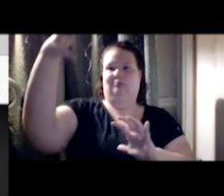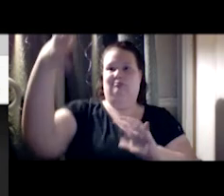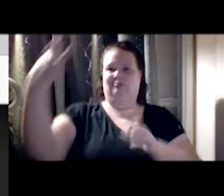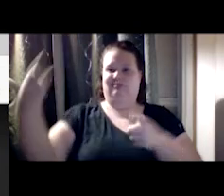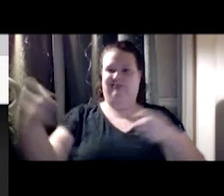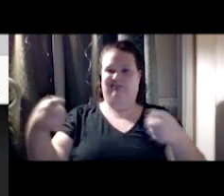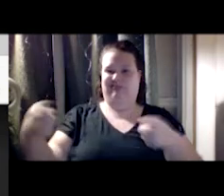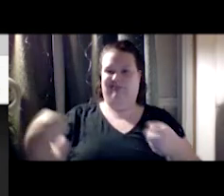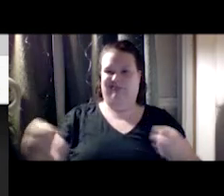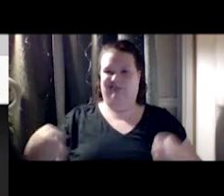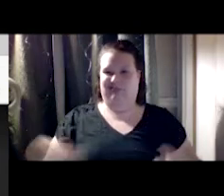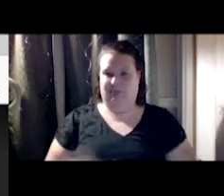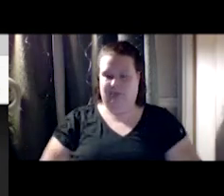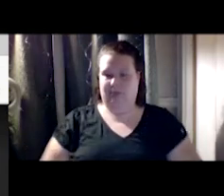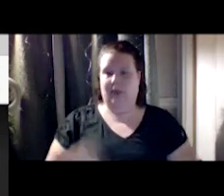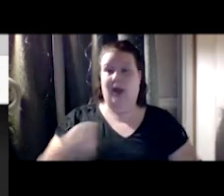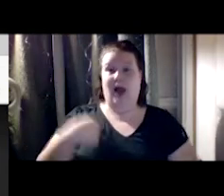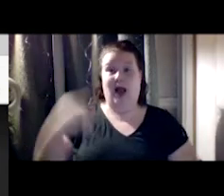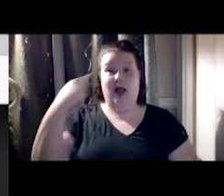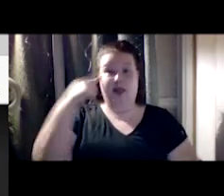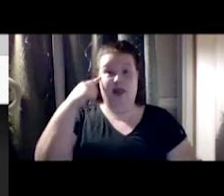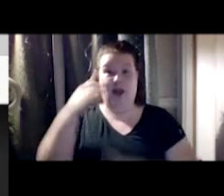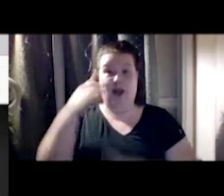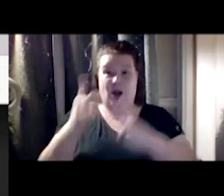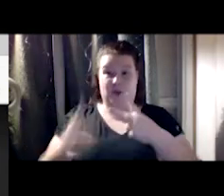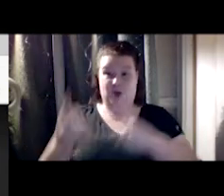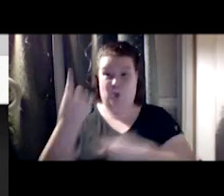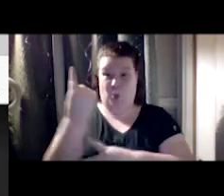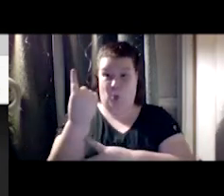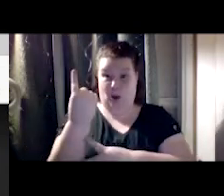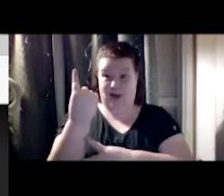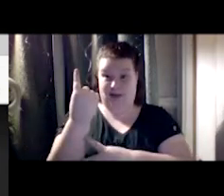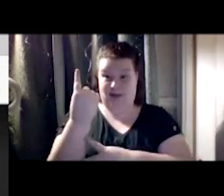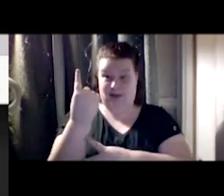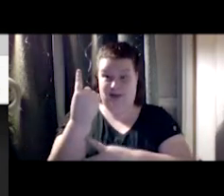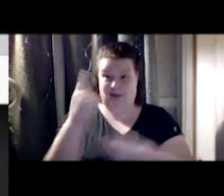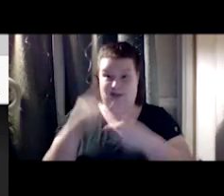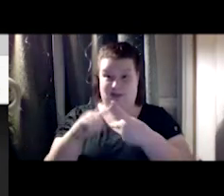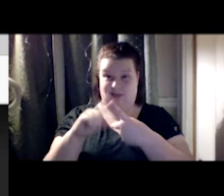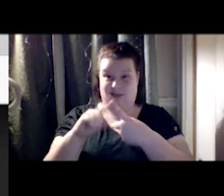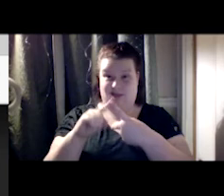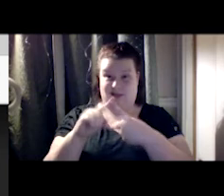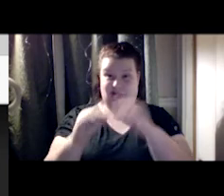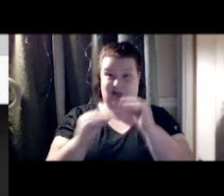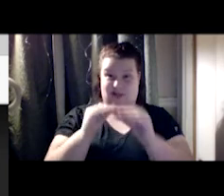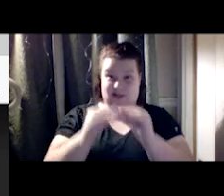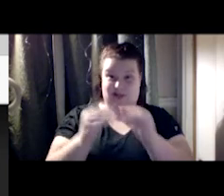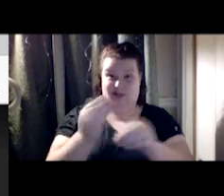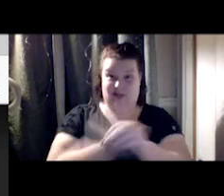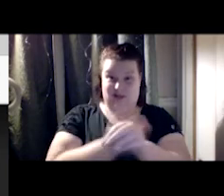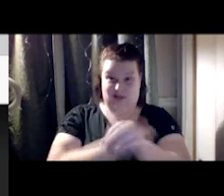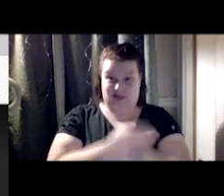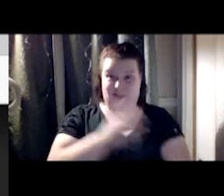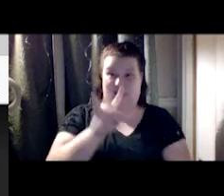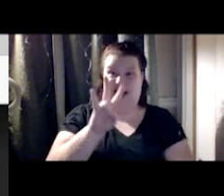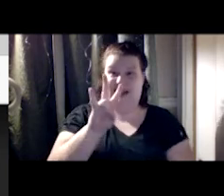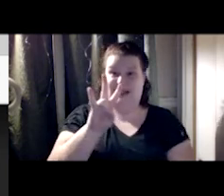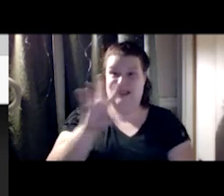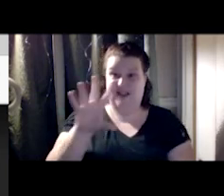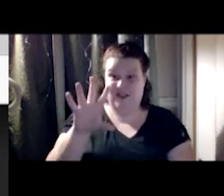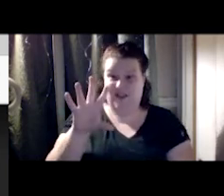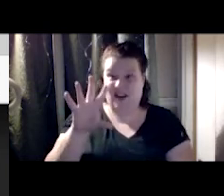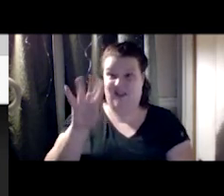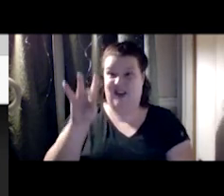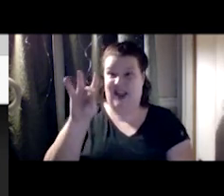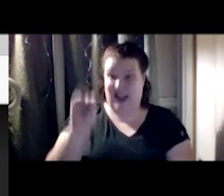I say that is I think, option 1, maintaining, I think that $75–80 million is a hefty price tag just to